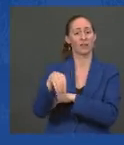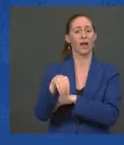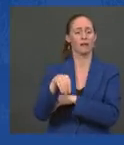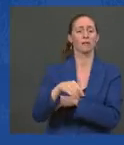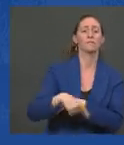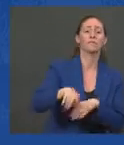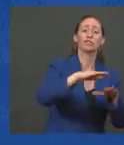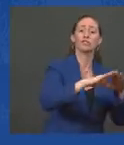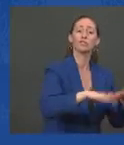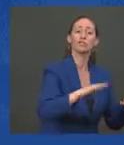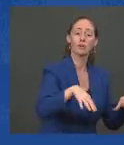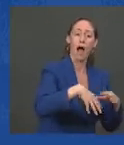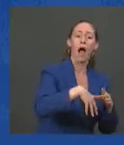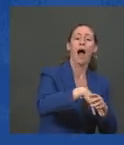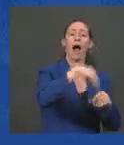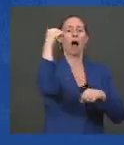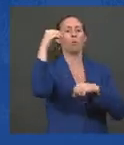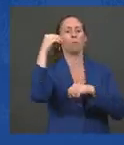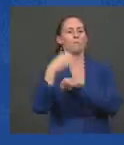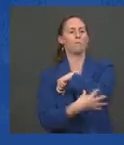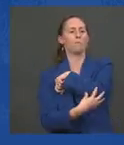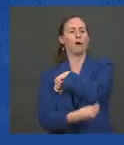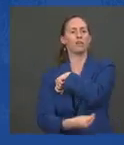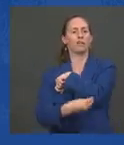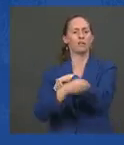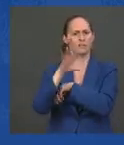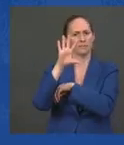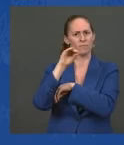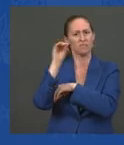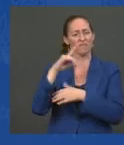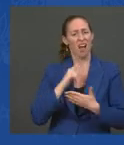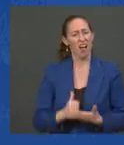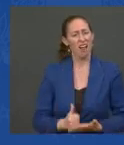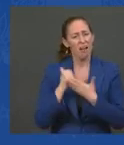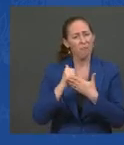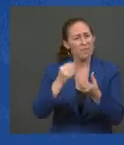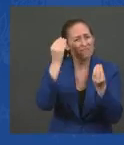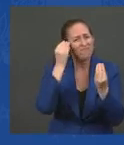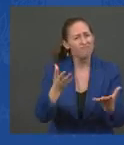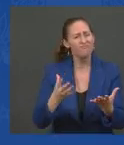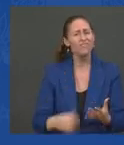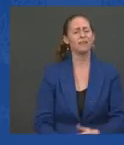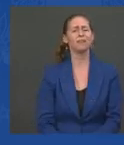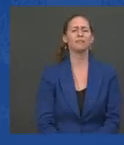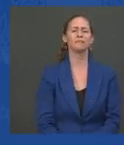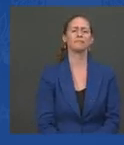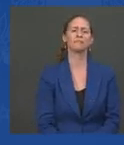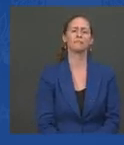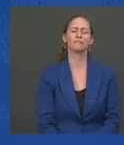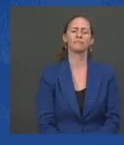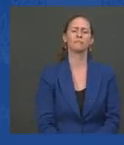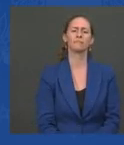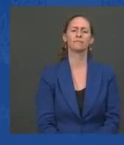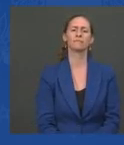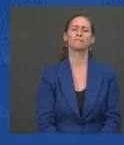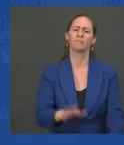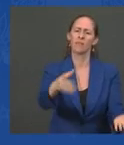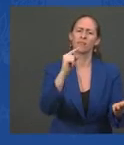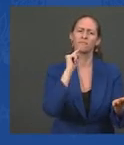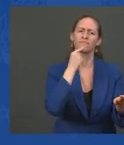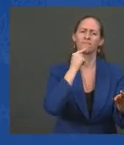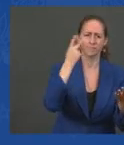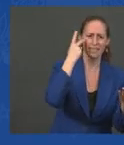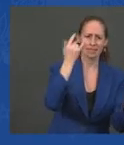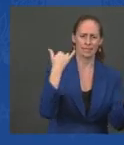50% this year. And we're aggressively, with the leadership of some of the people I'm looking at right